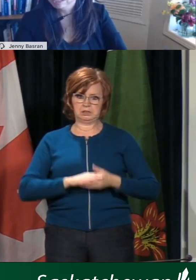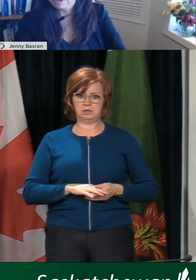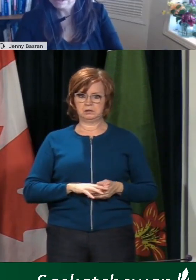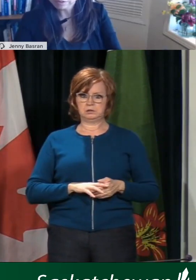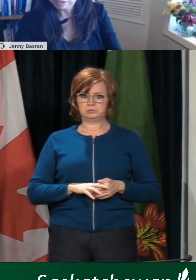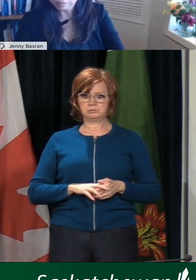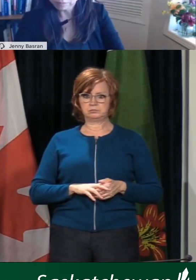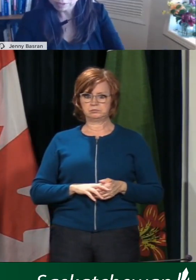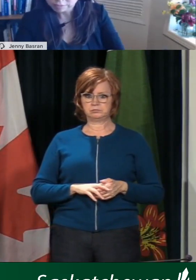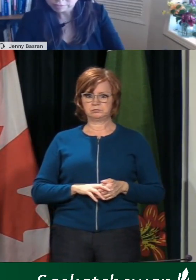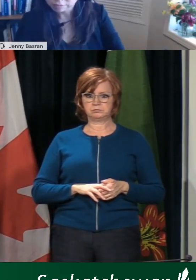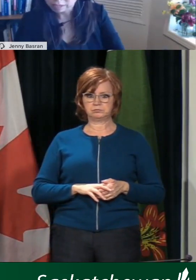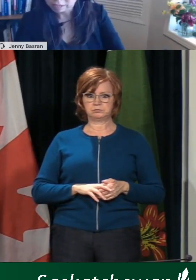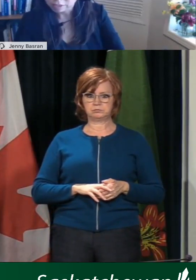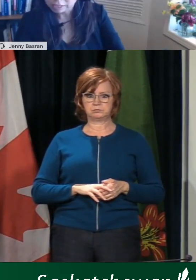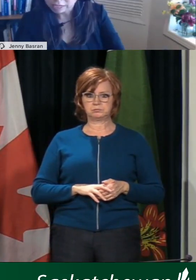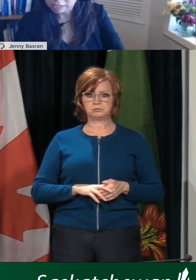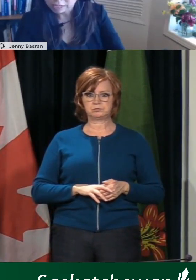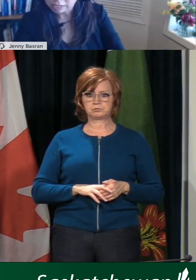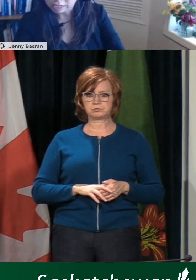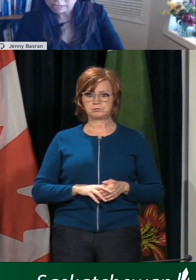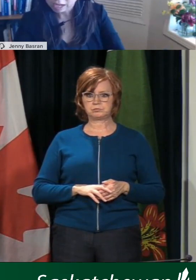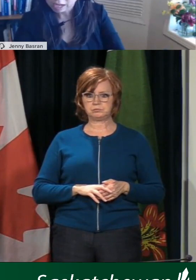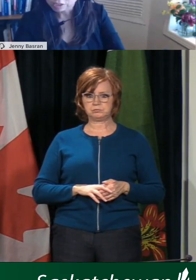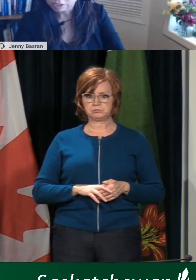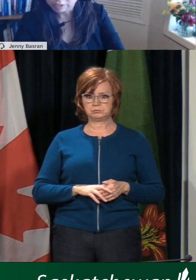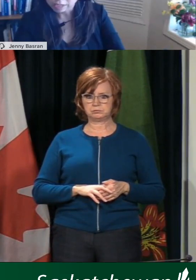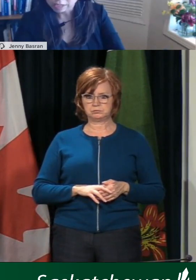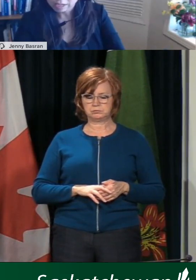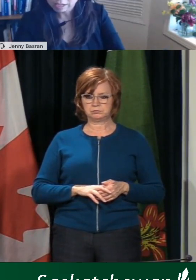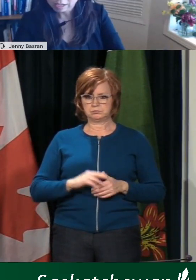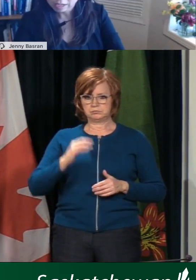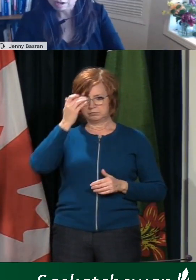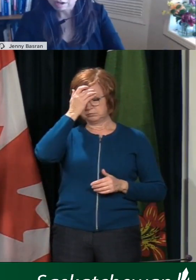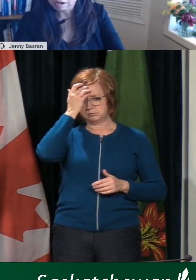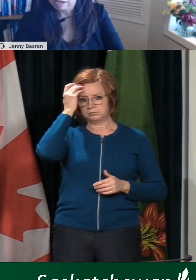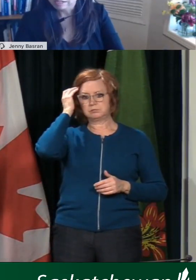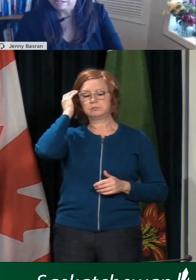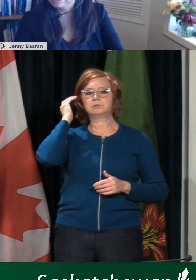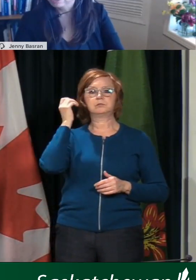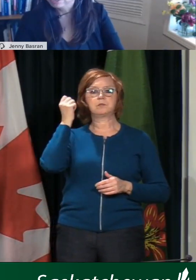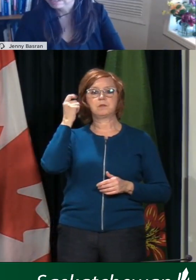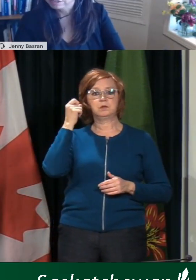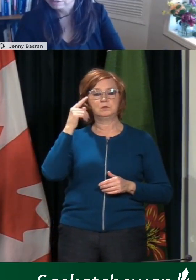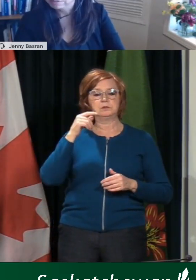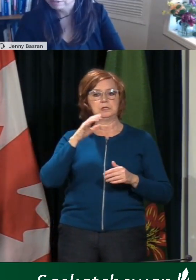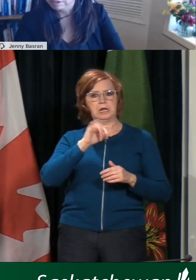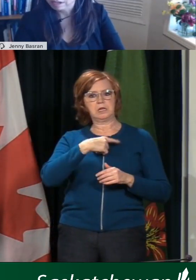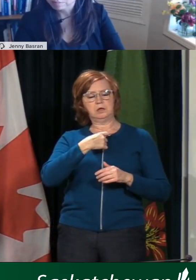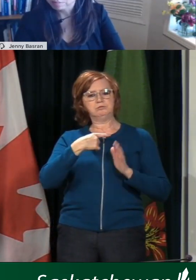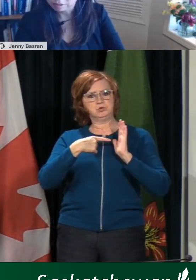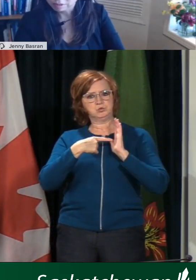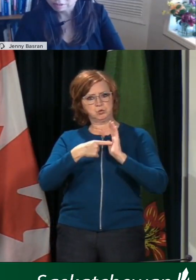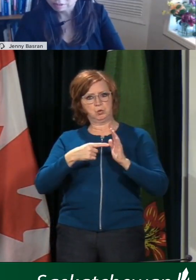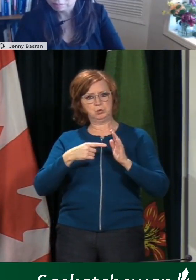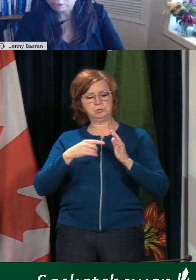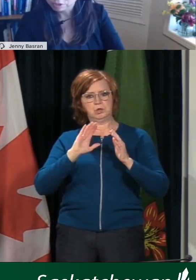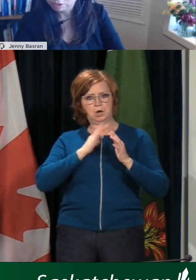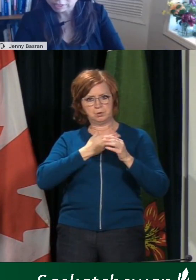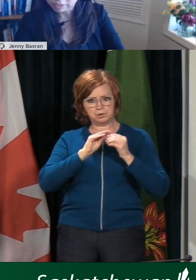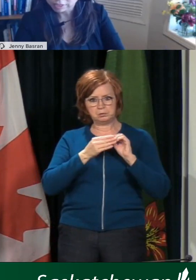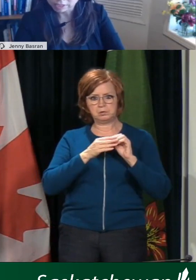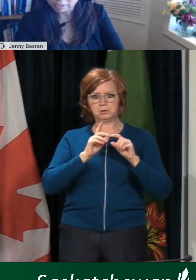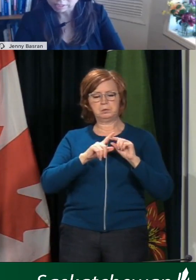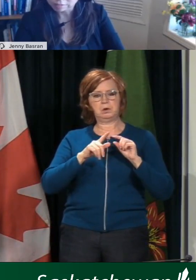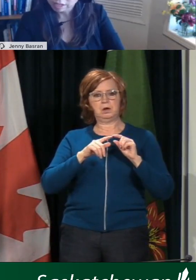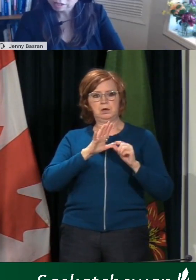Well, those are ways of understanding how we're doing. There are limitations to both of the two previous